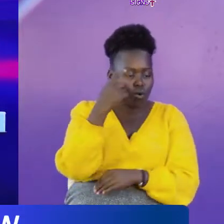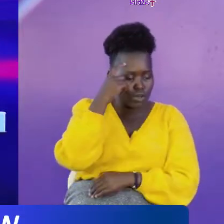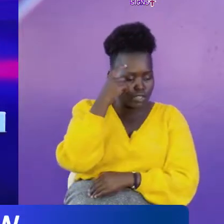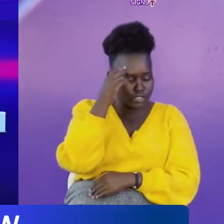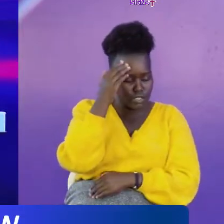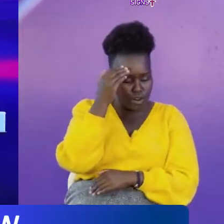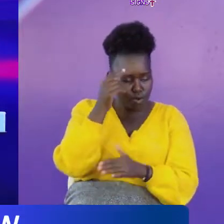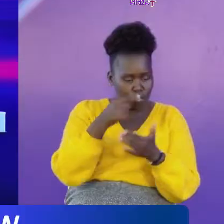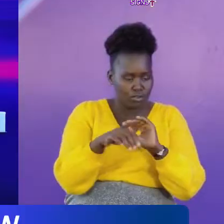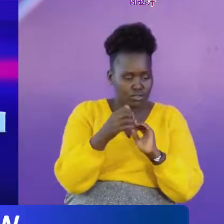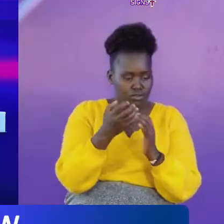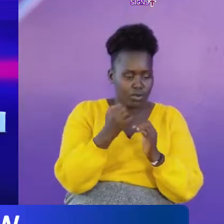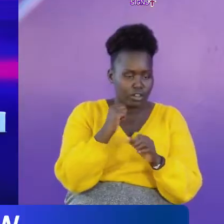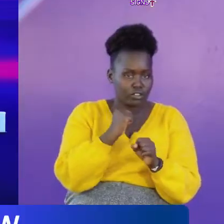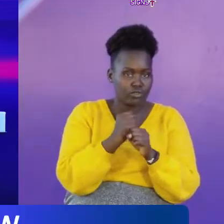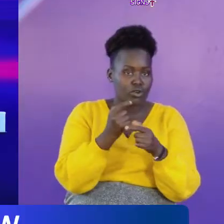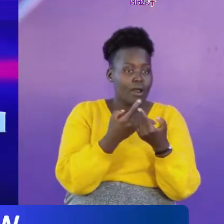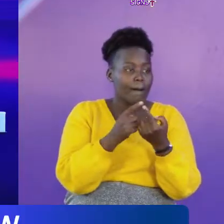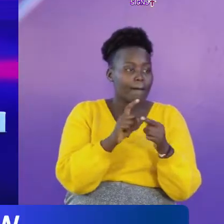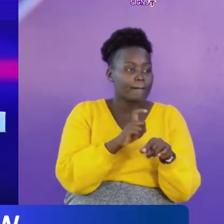supposed to be doing. But now when we